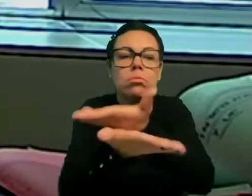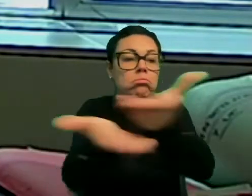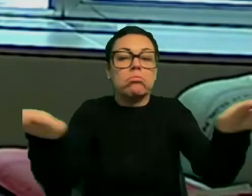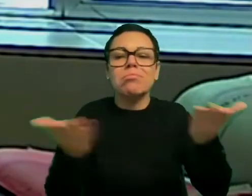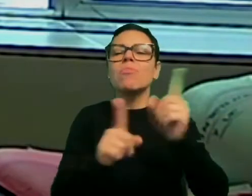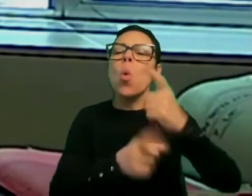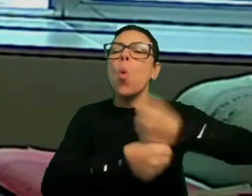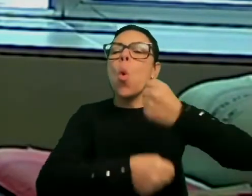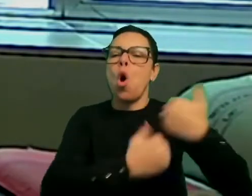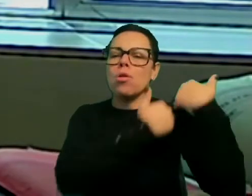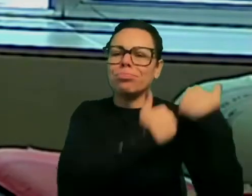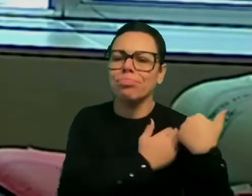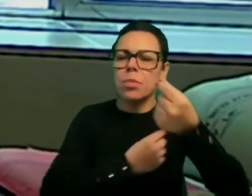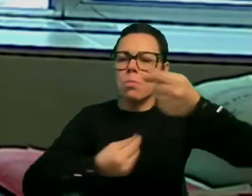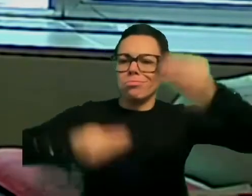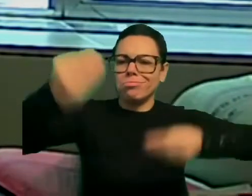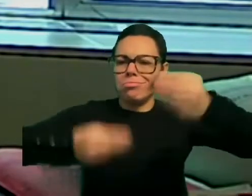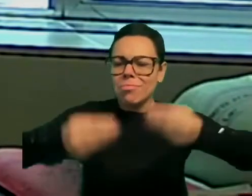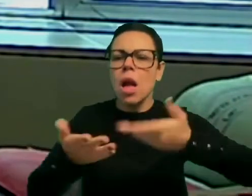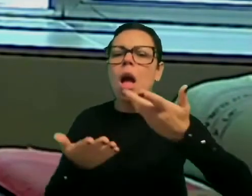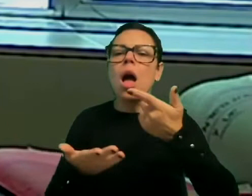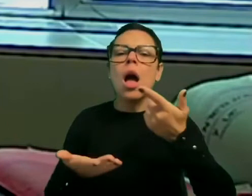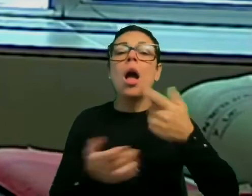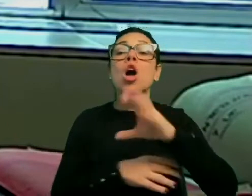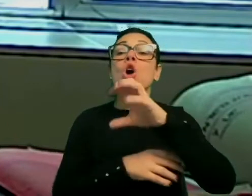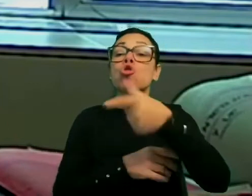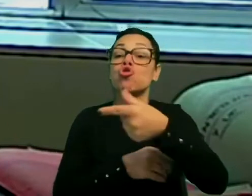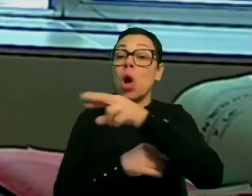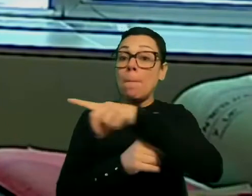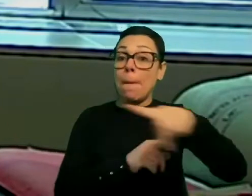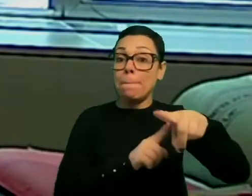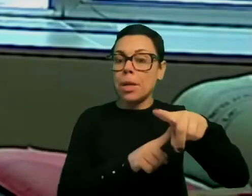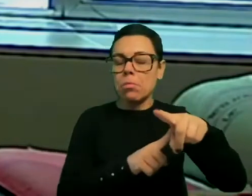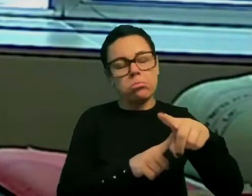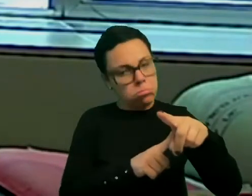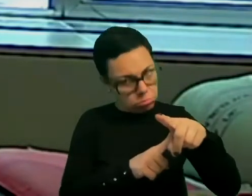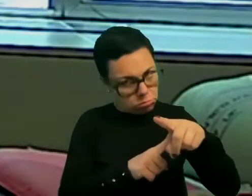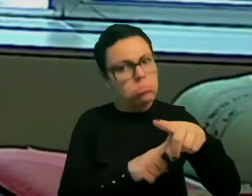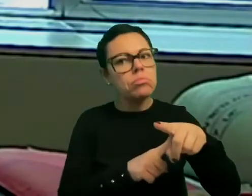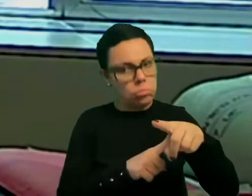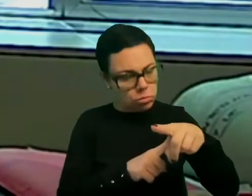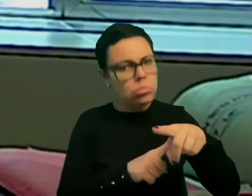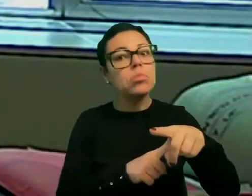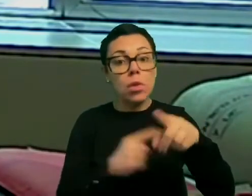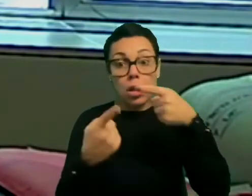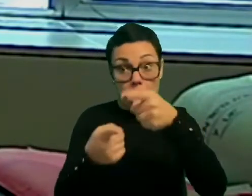gender-responsive public procurement. If you enable me, I will give just a very